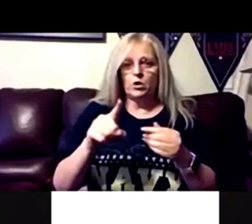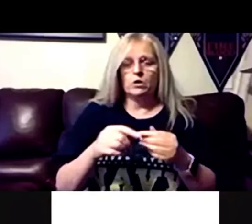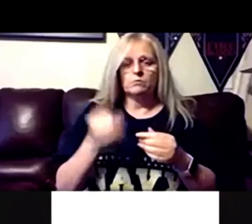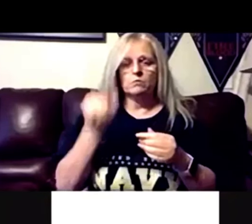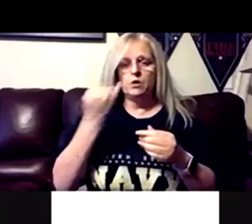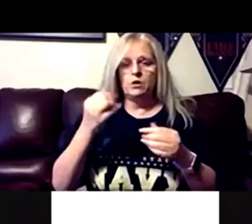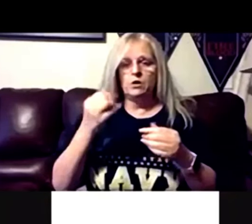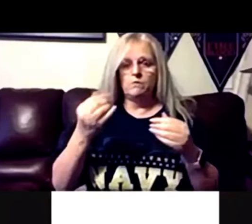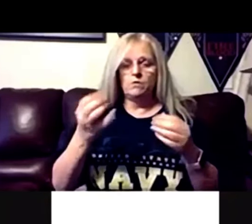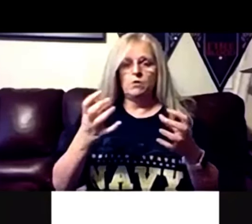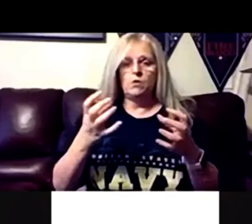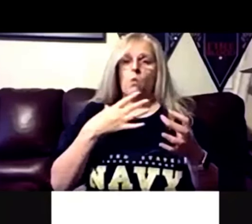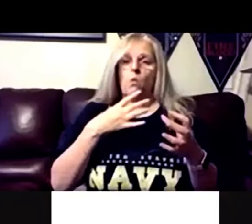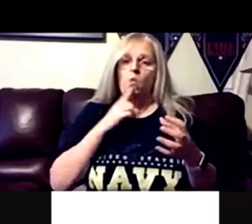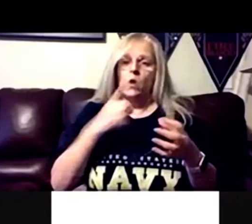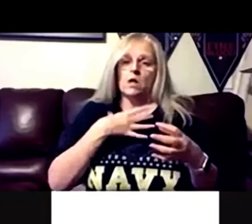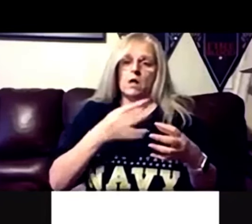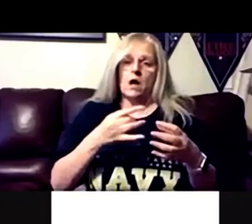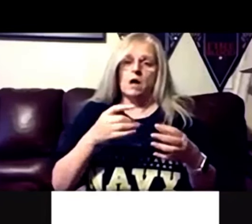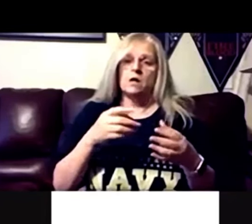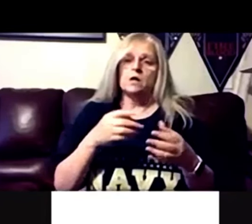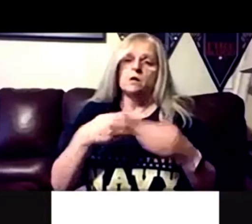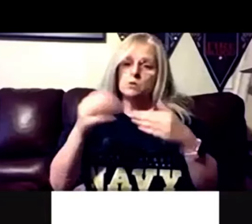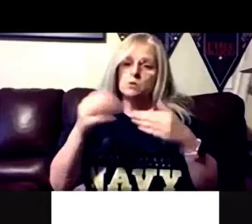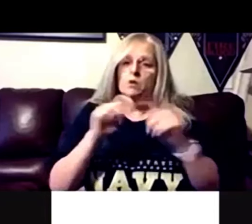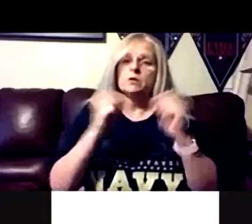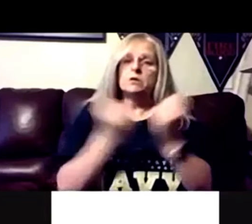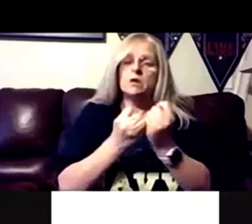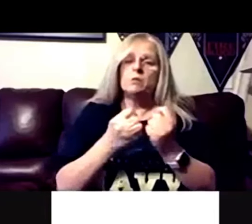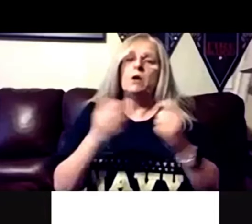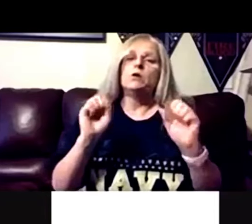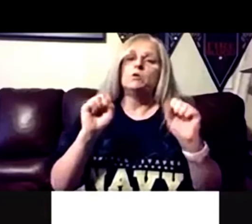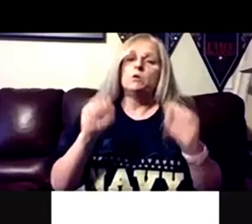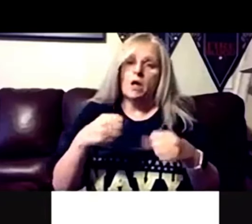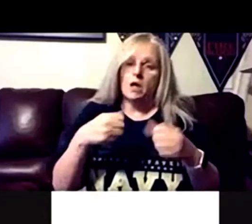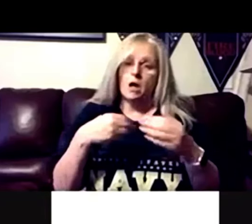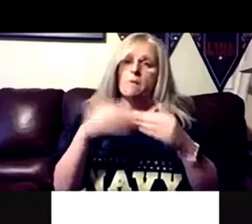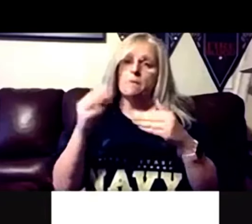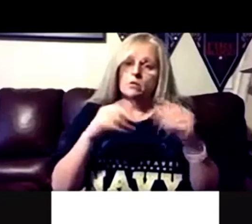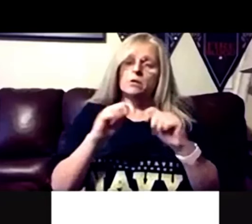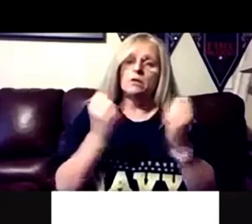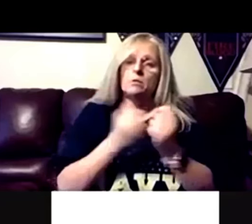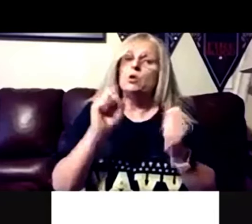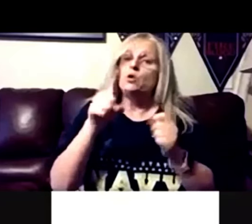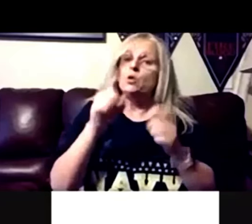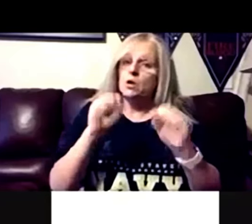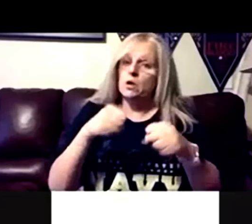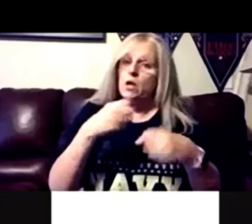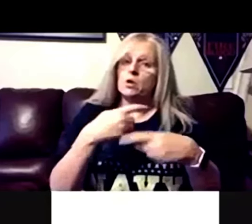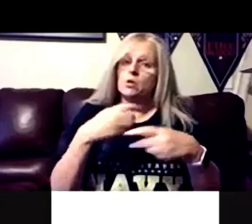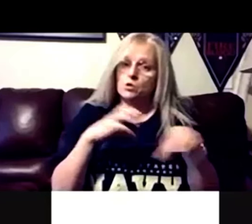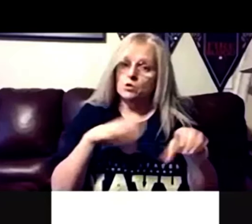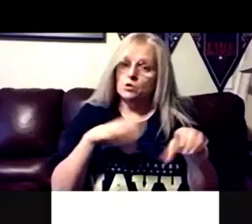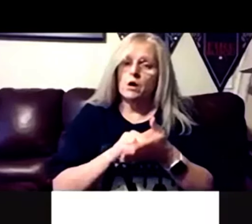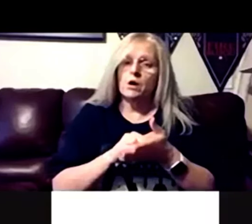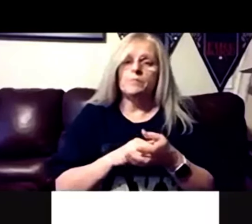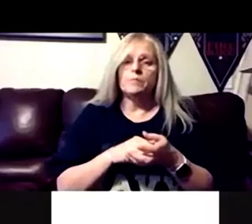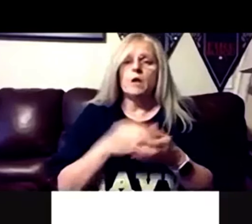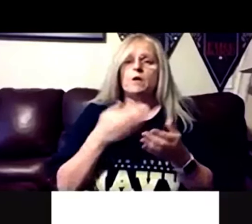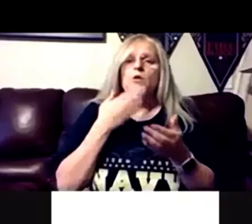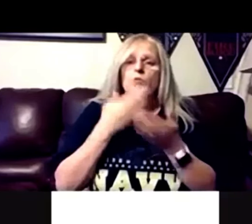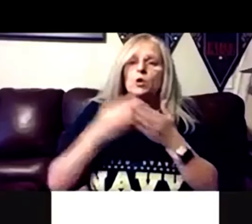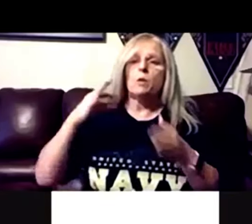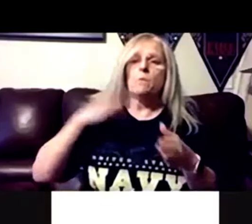the inclination to build a team, you have that talent and you want to do that, you can do that, and there are some tangible benefits to doing